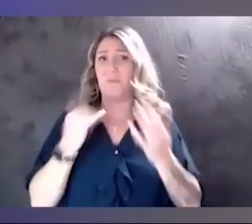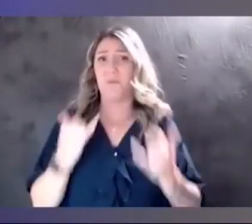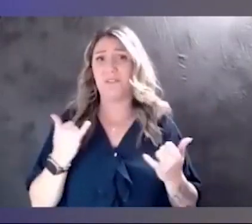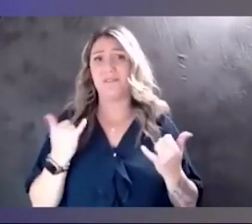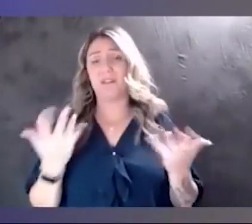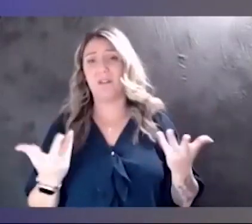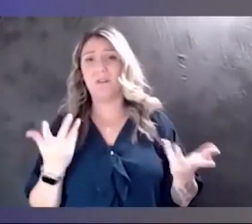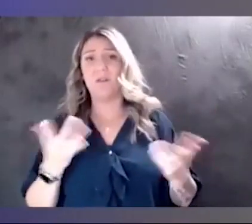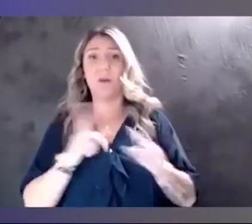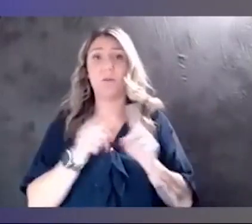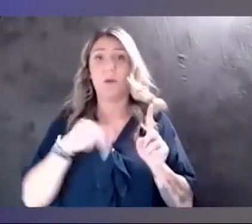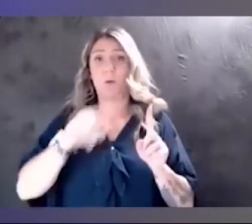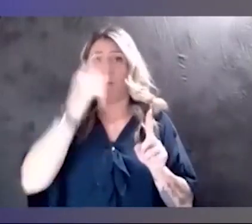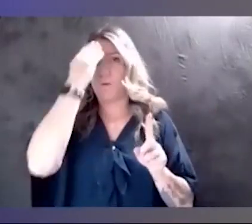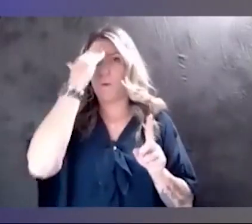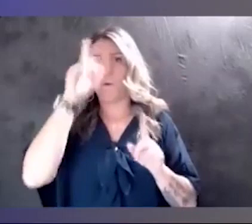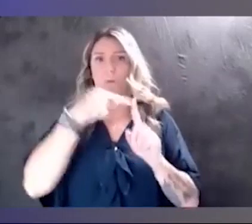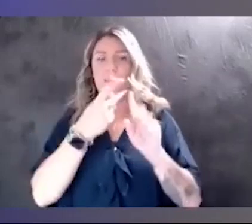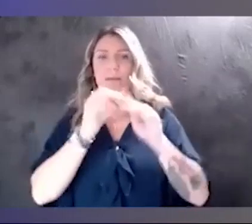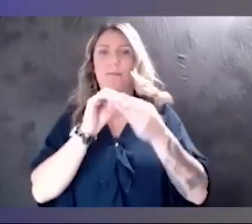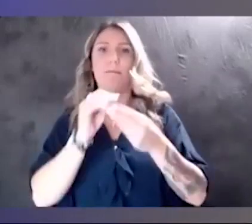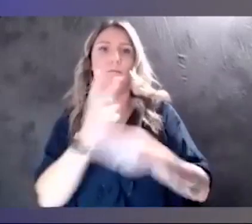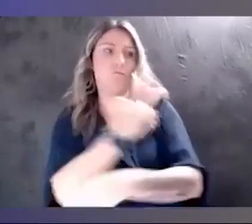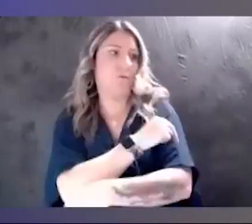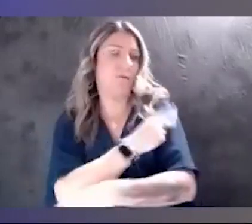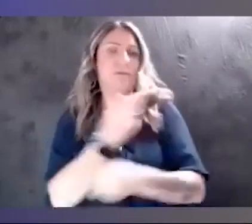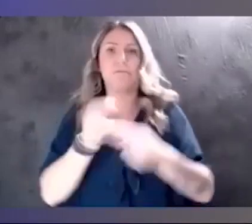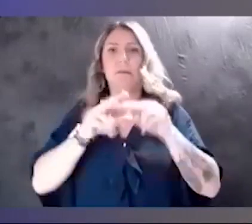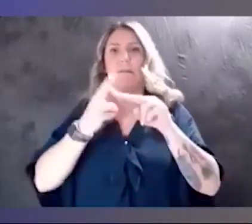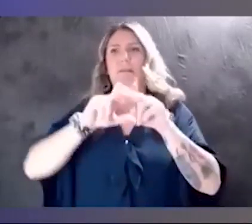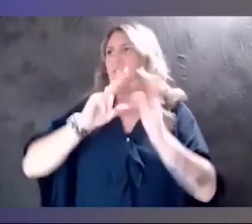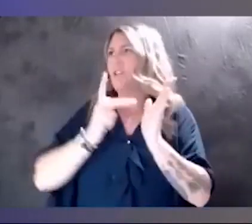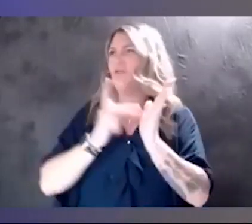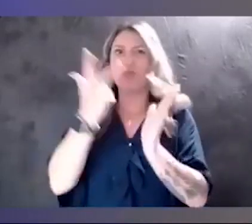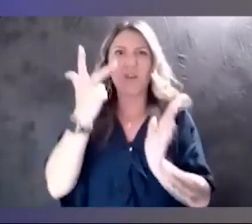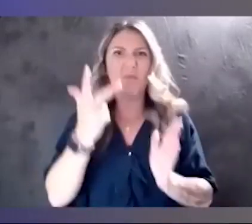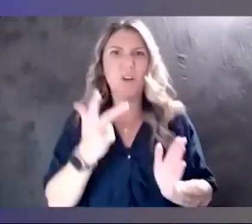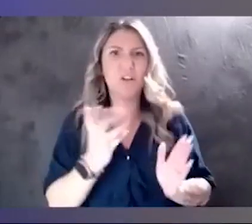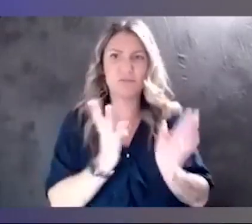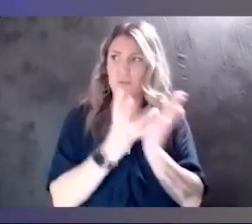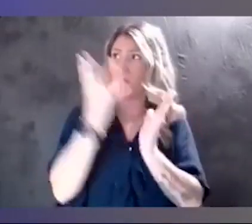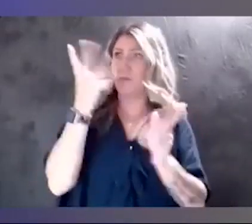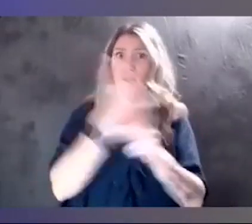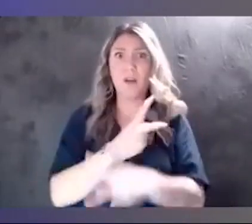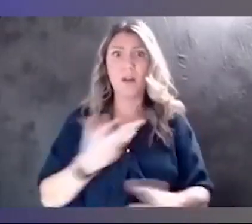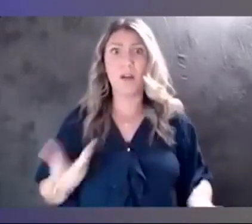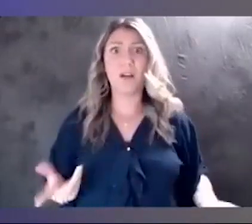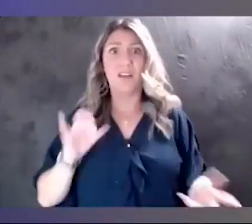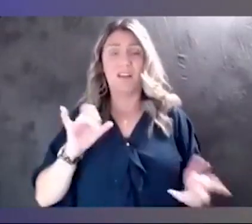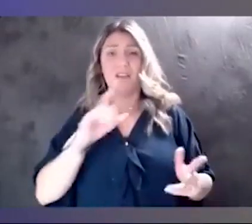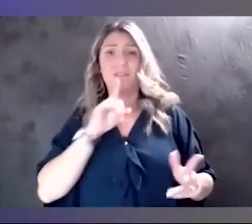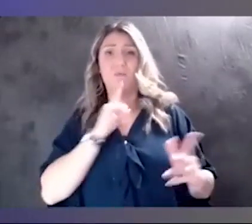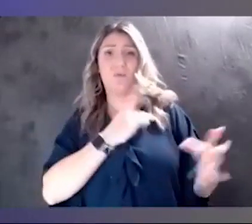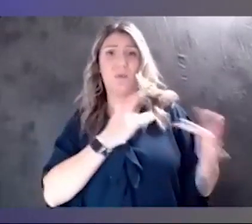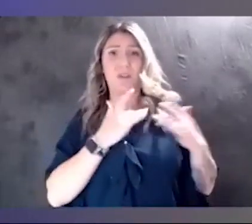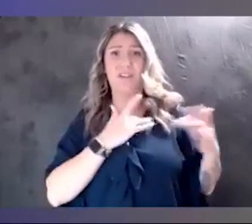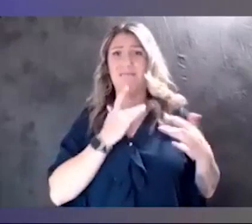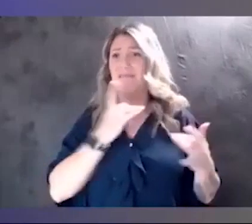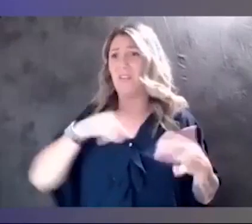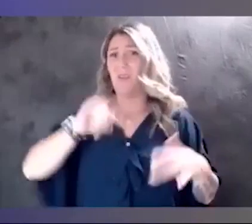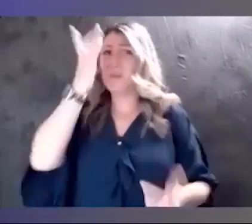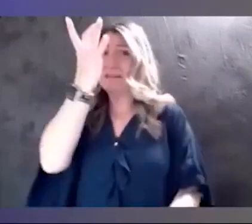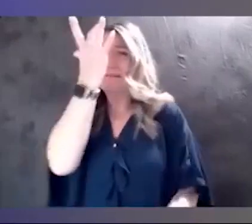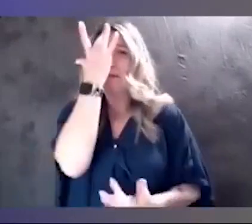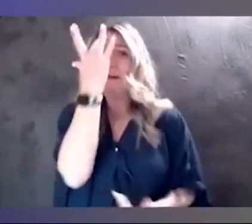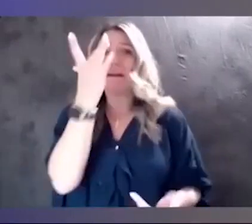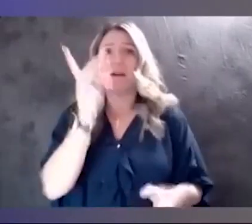you see the numbers go up in the hospital over the last 2 weeks, tripled, quadrupled? Yeah. That is very concerning, obviously, and these are sick people. My